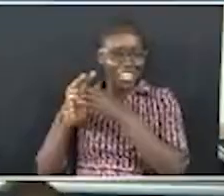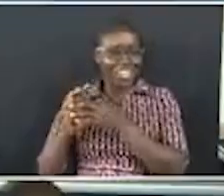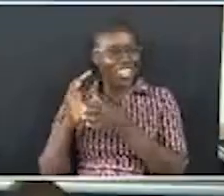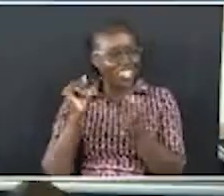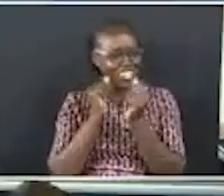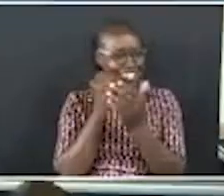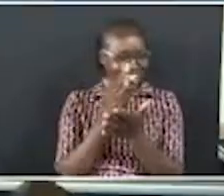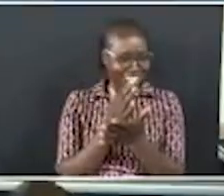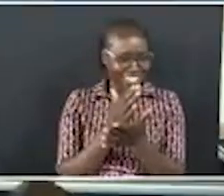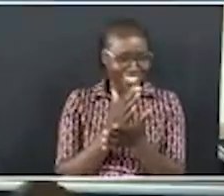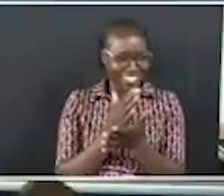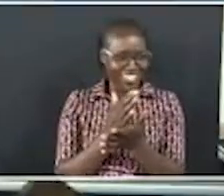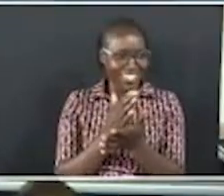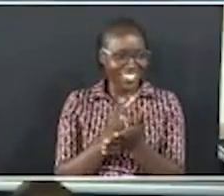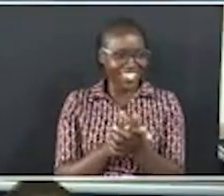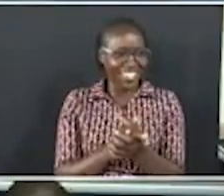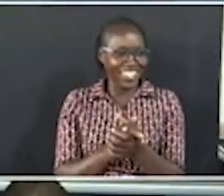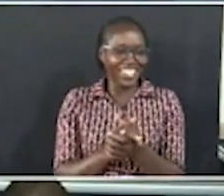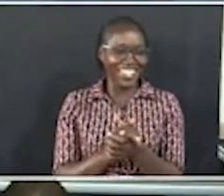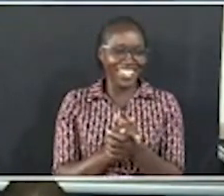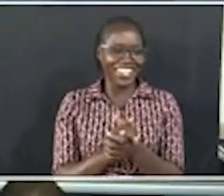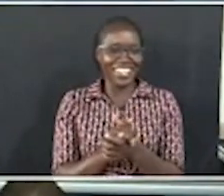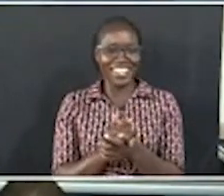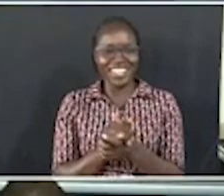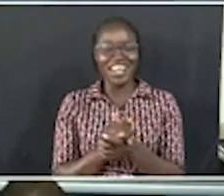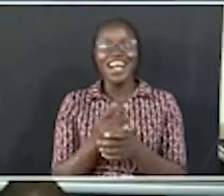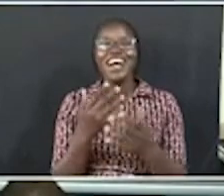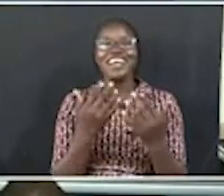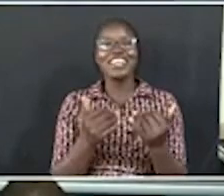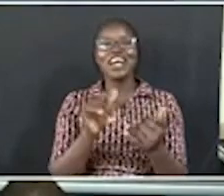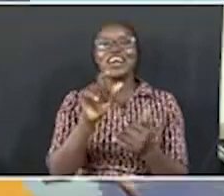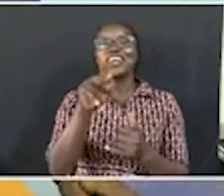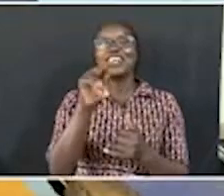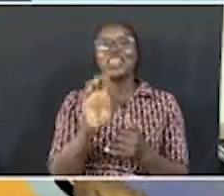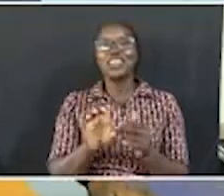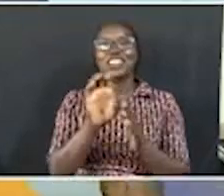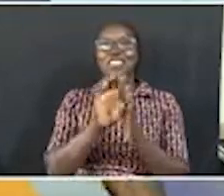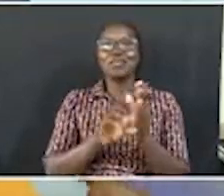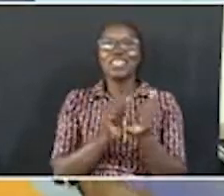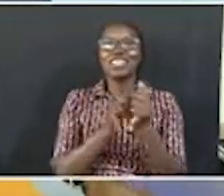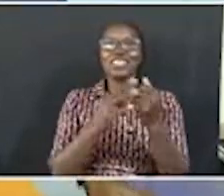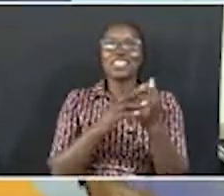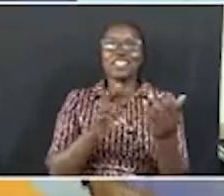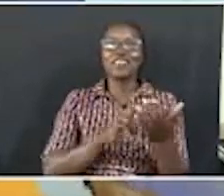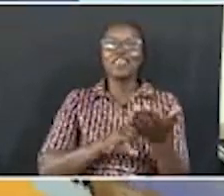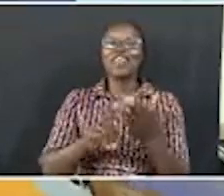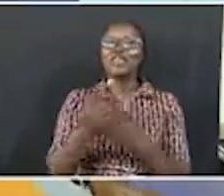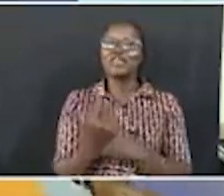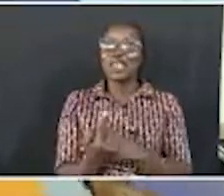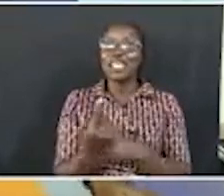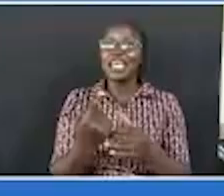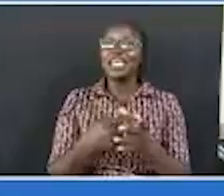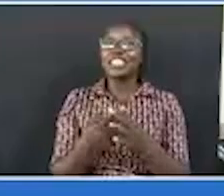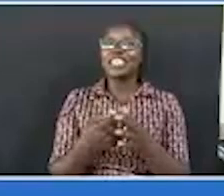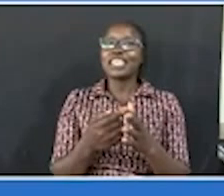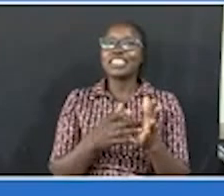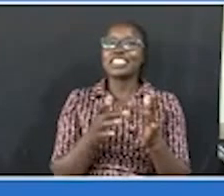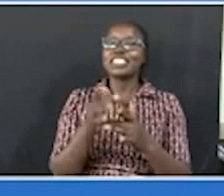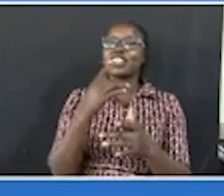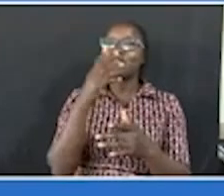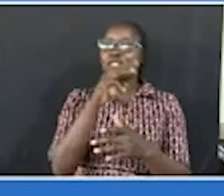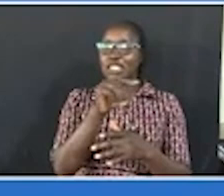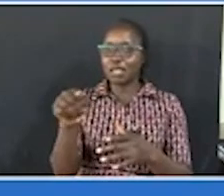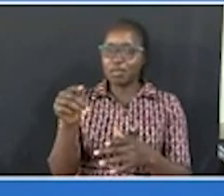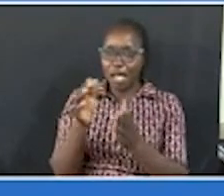together? Yeah, we are proud of our heritage. Now, Luke chapter 18, verse 1. Then Jesus told